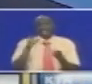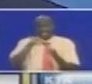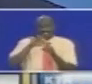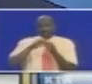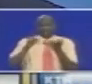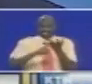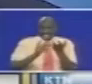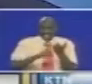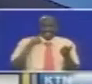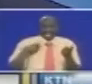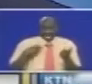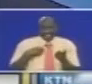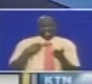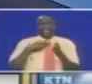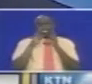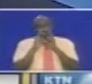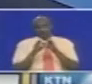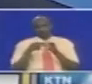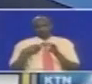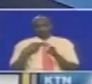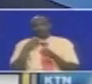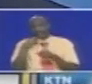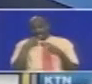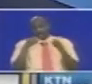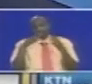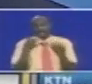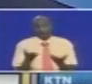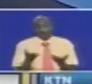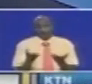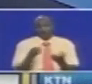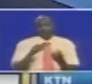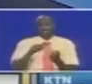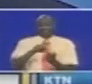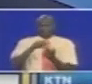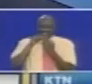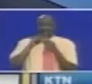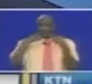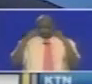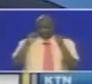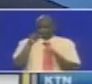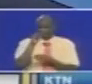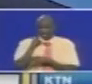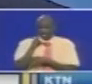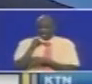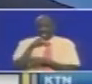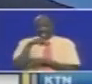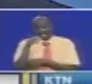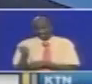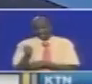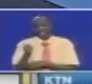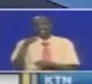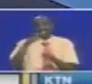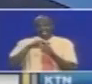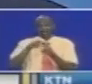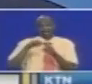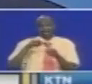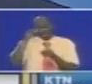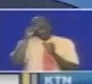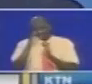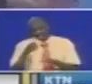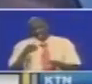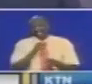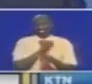result transmission and announcement will be made, especially for presidential elections. Because in other elections like governors,